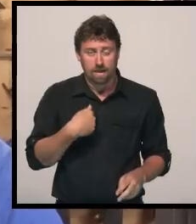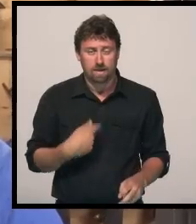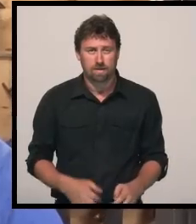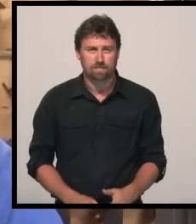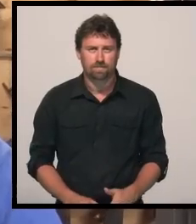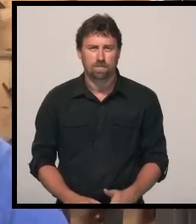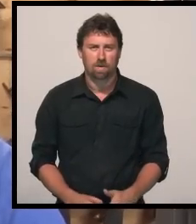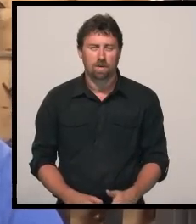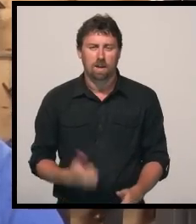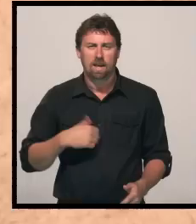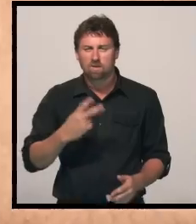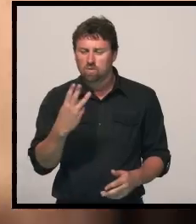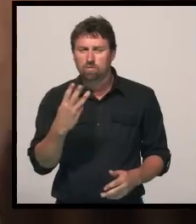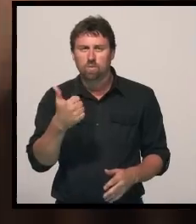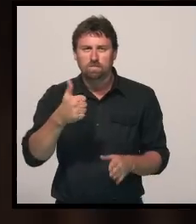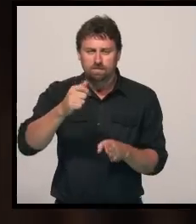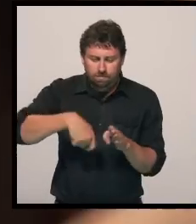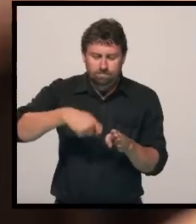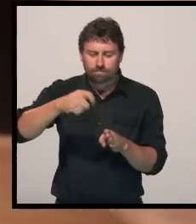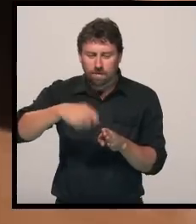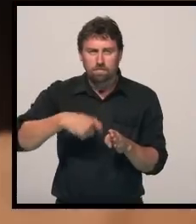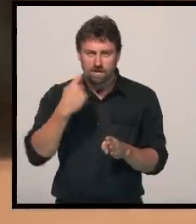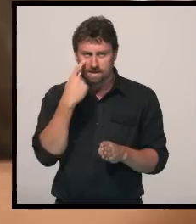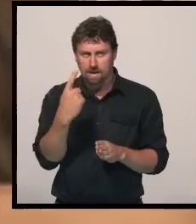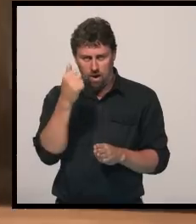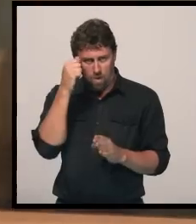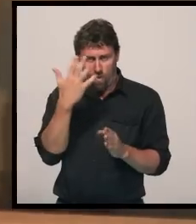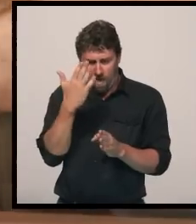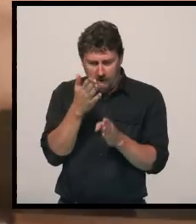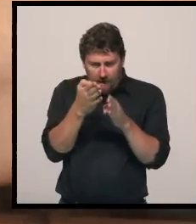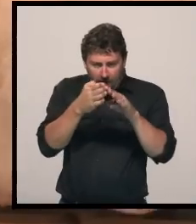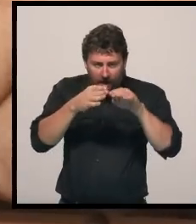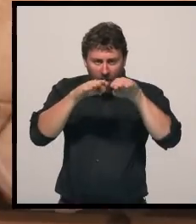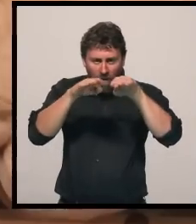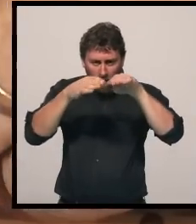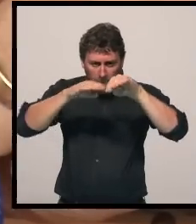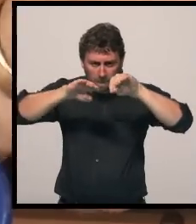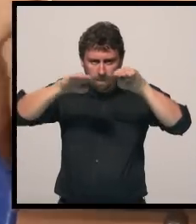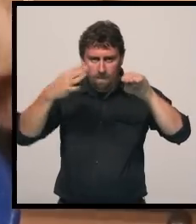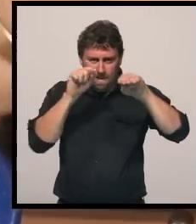And give it a couple of good cuts so you get a decent score.